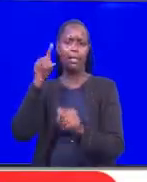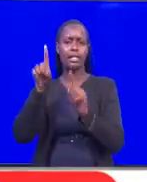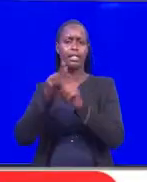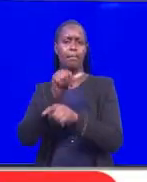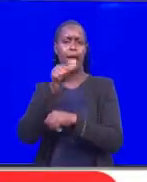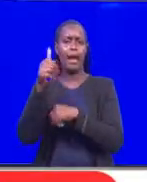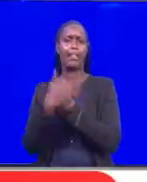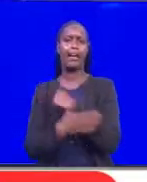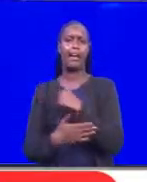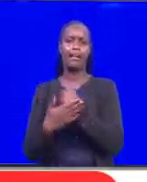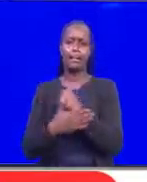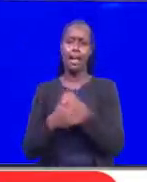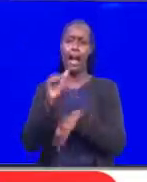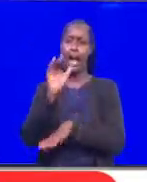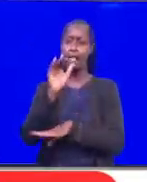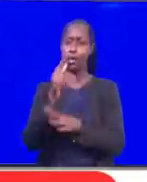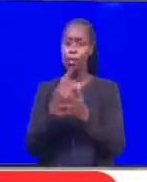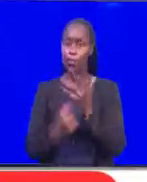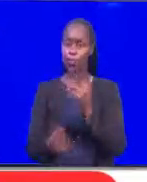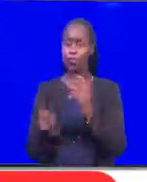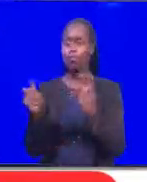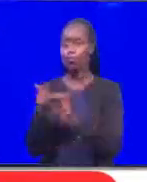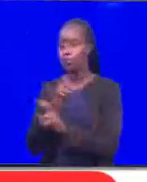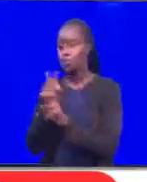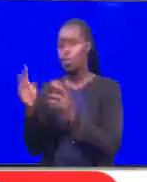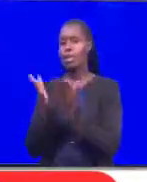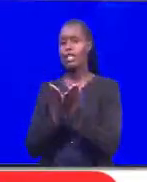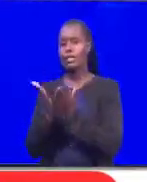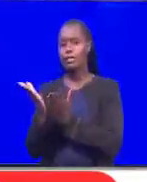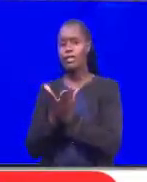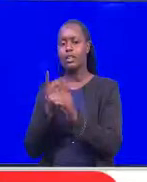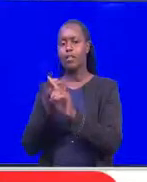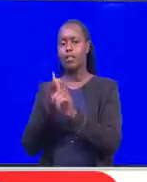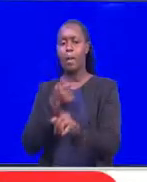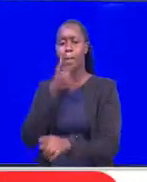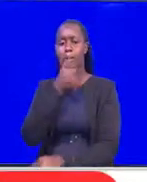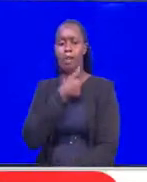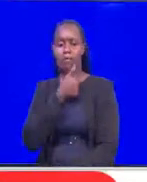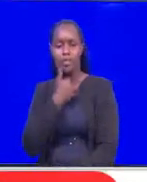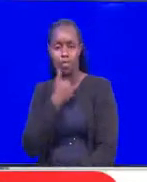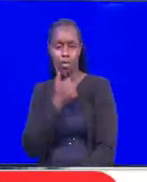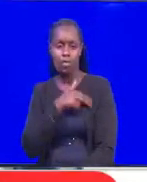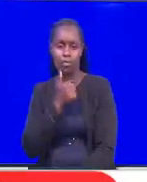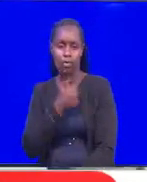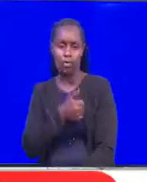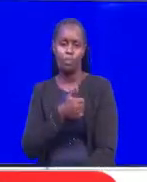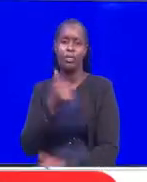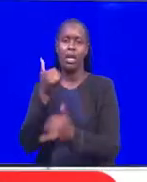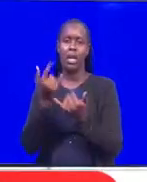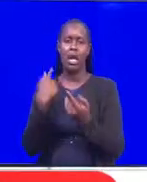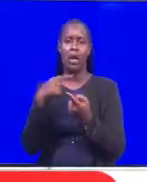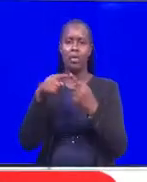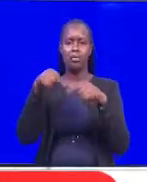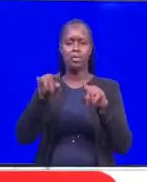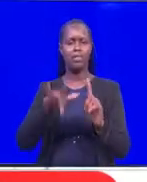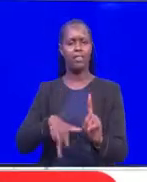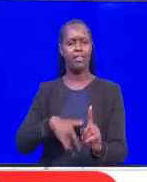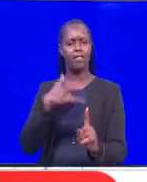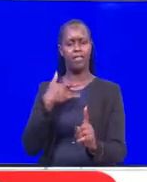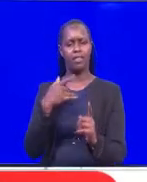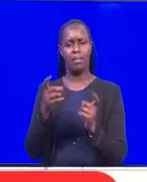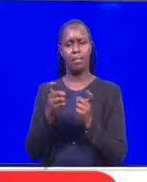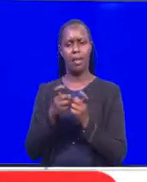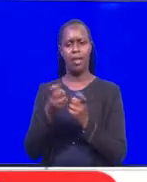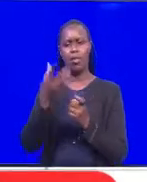compelled to seek services from private health facilities, suffering the burden of expensive care. We can't